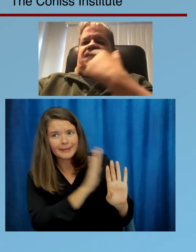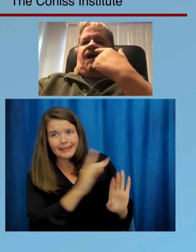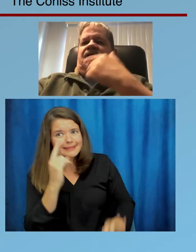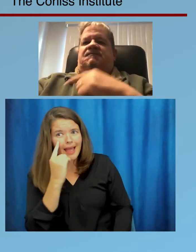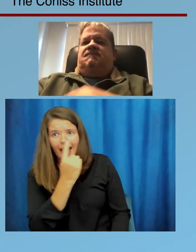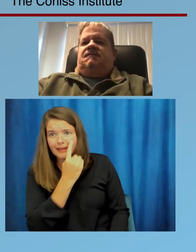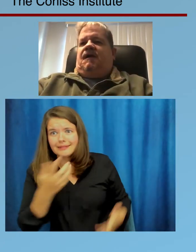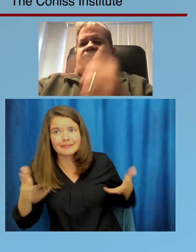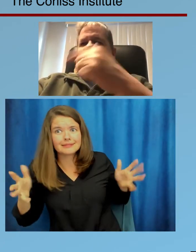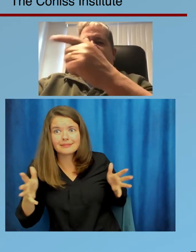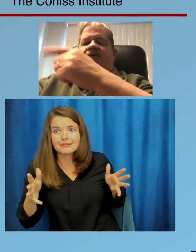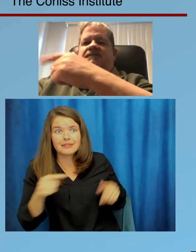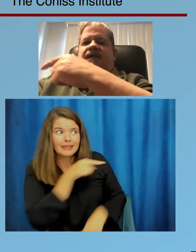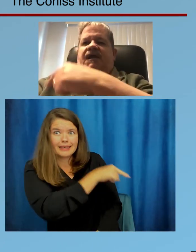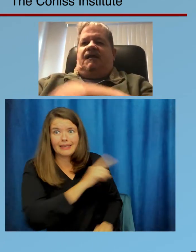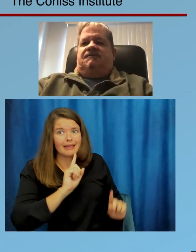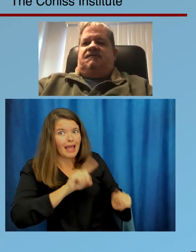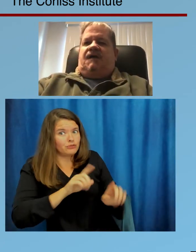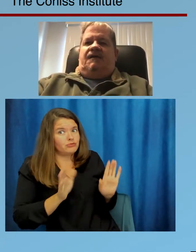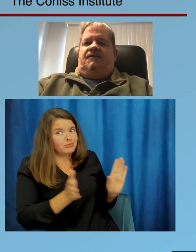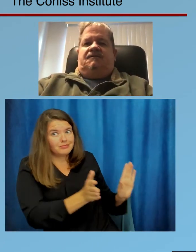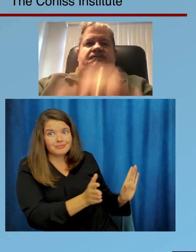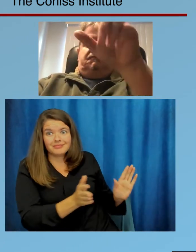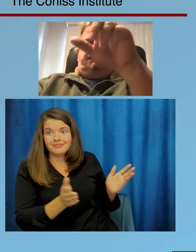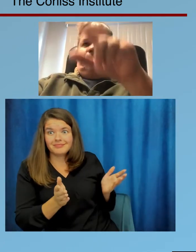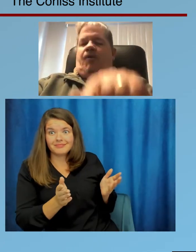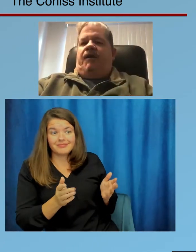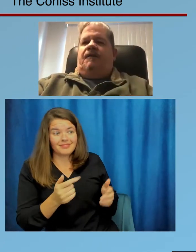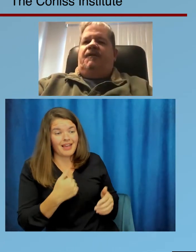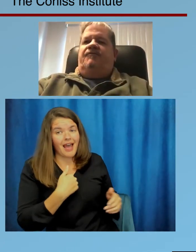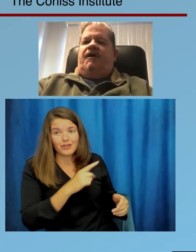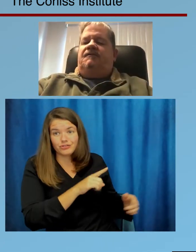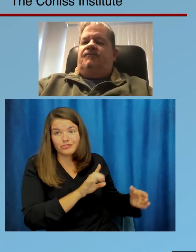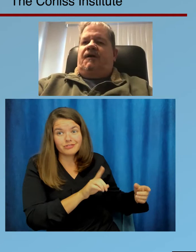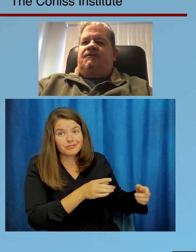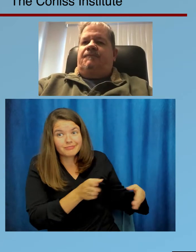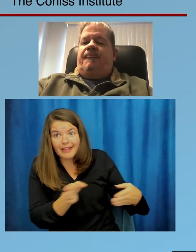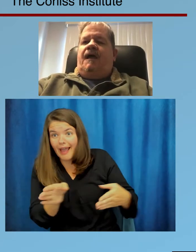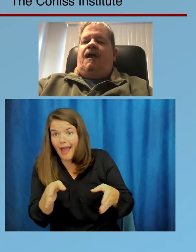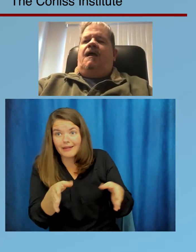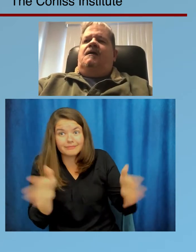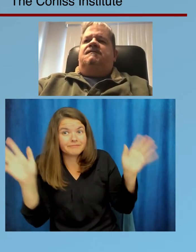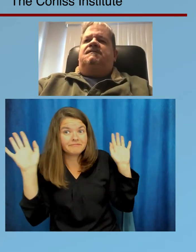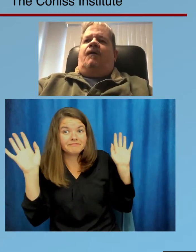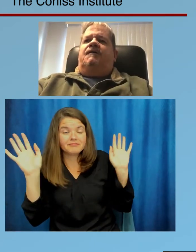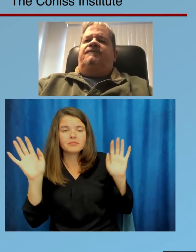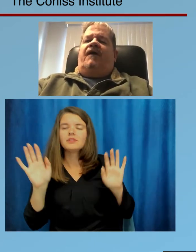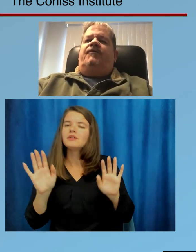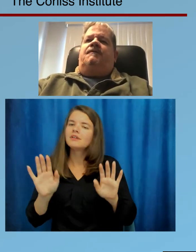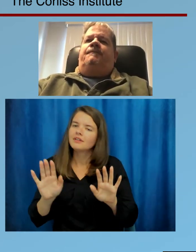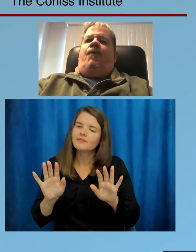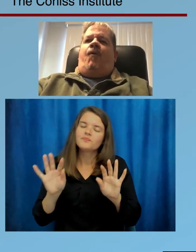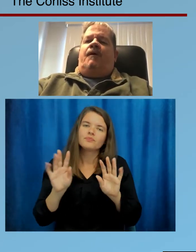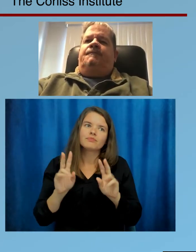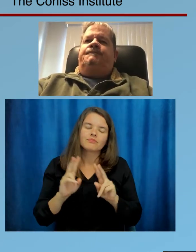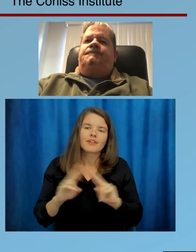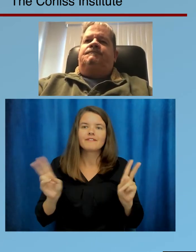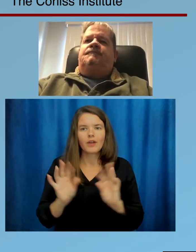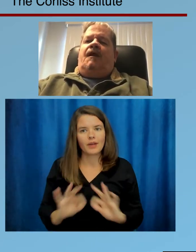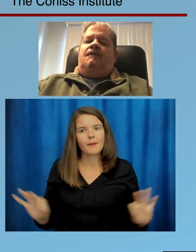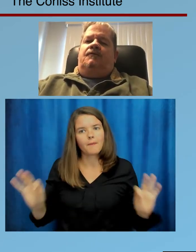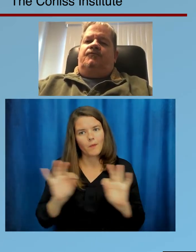just his eyes. Everything else he answers. I just point him in the right direction. So it's very